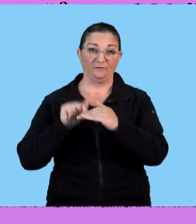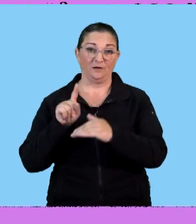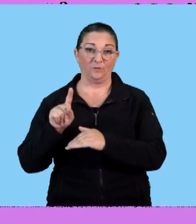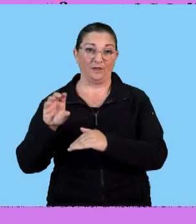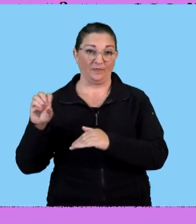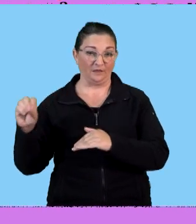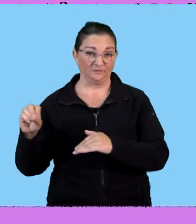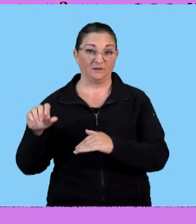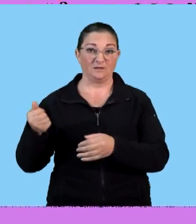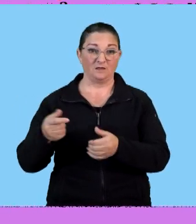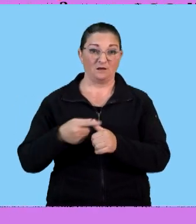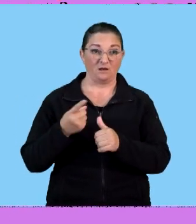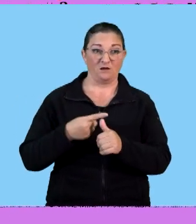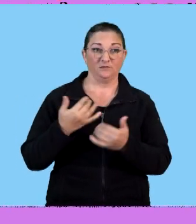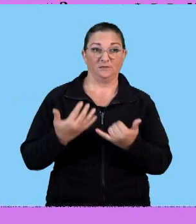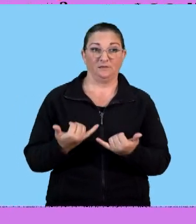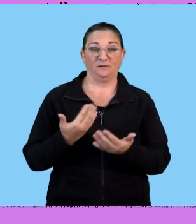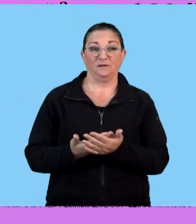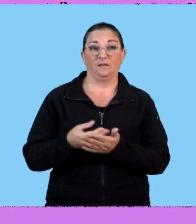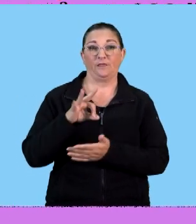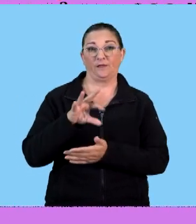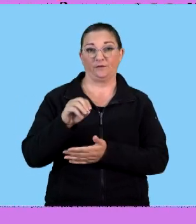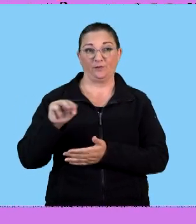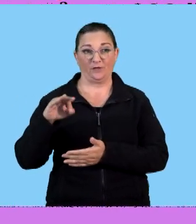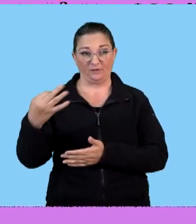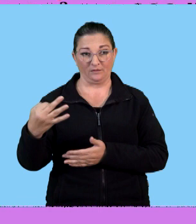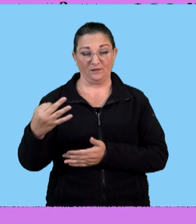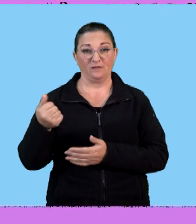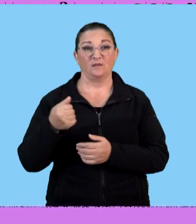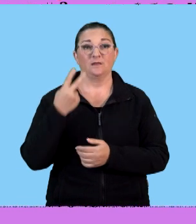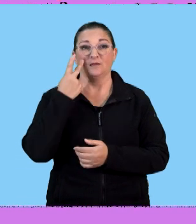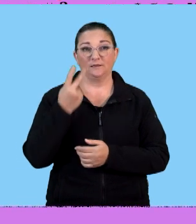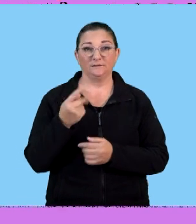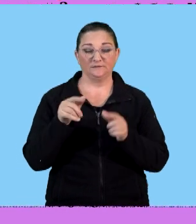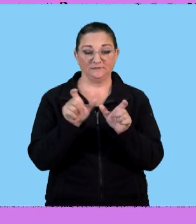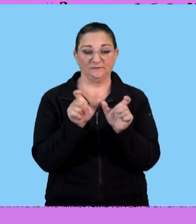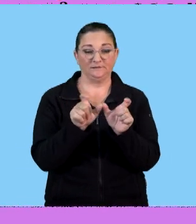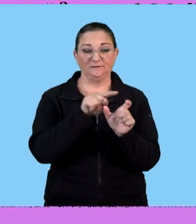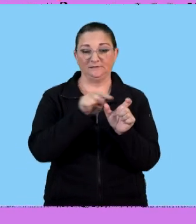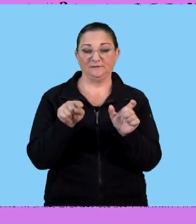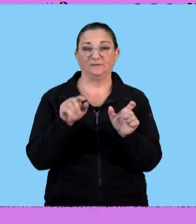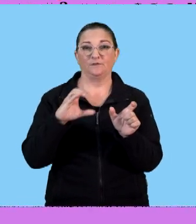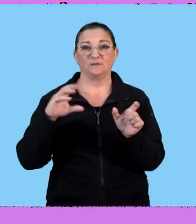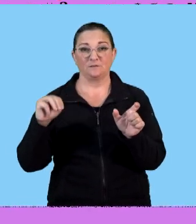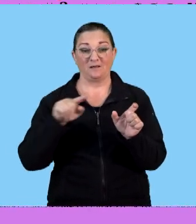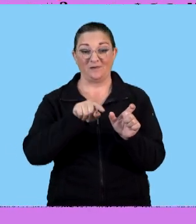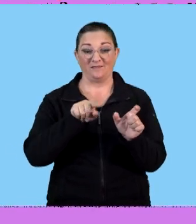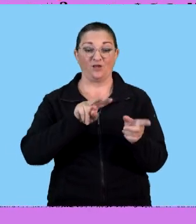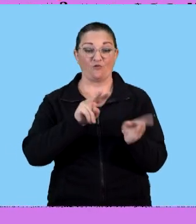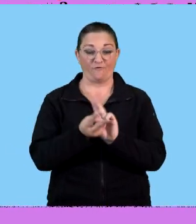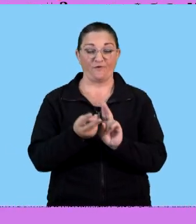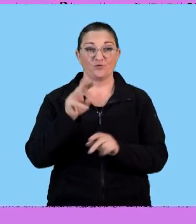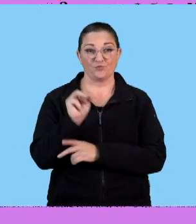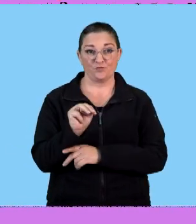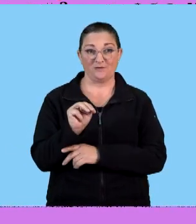That gave me 30 cubic meters. I also noted that diameter is given in centimeters. I first converted that to